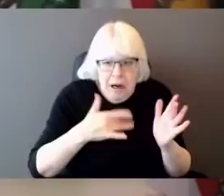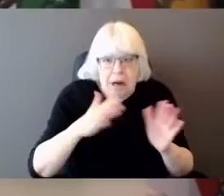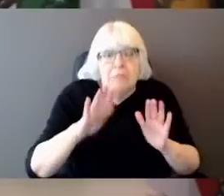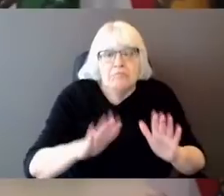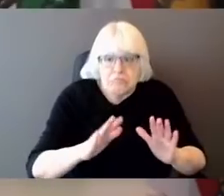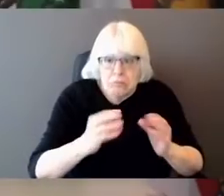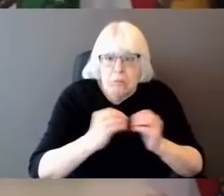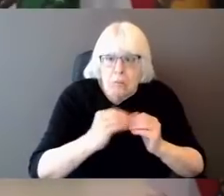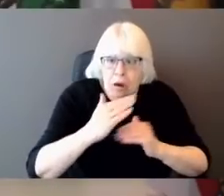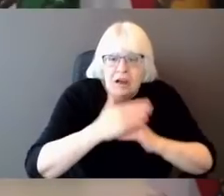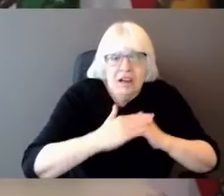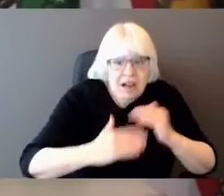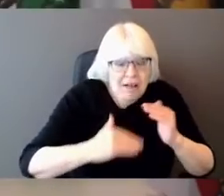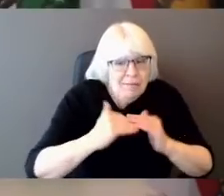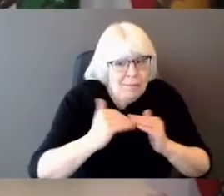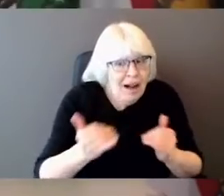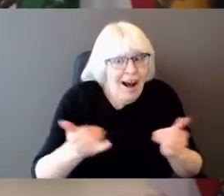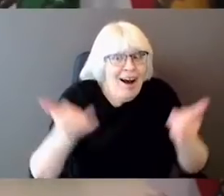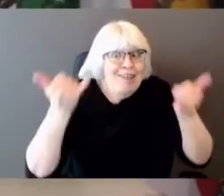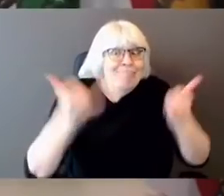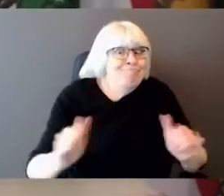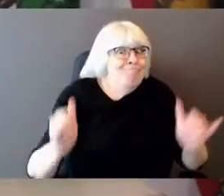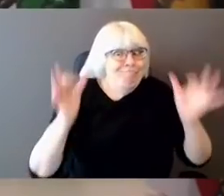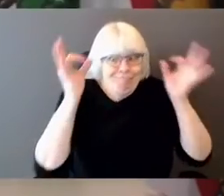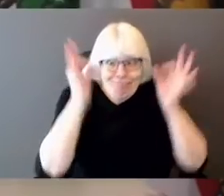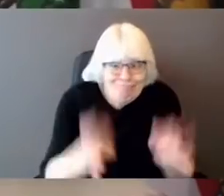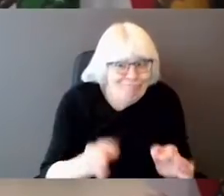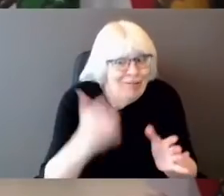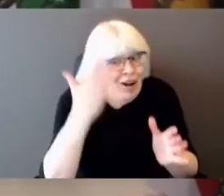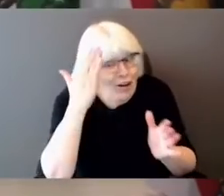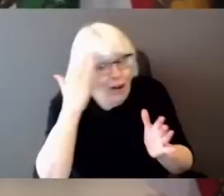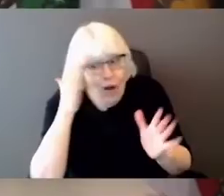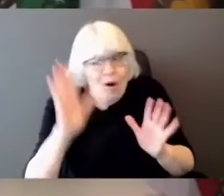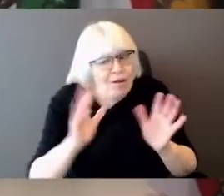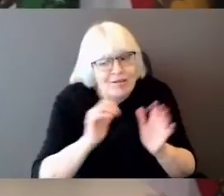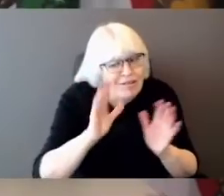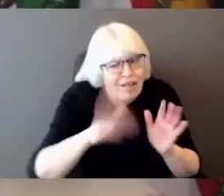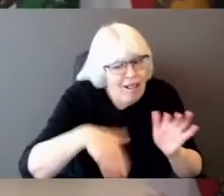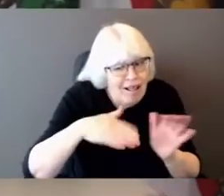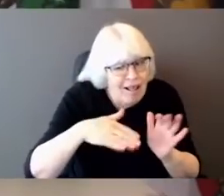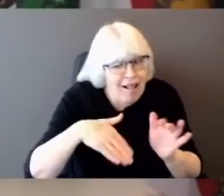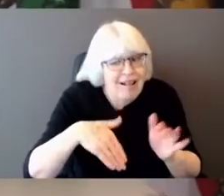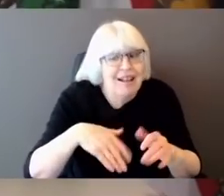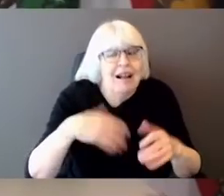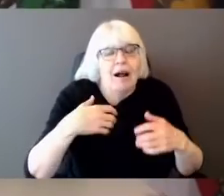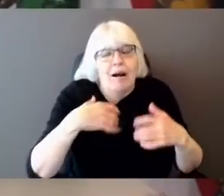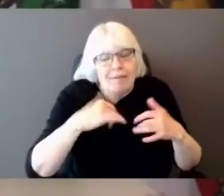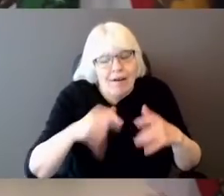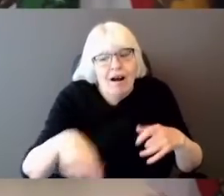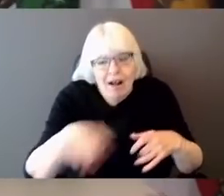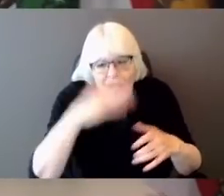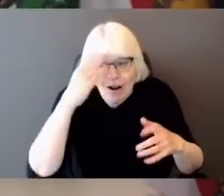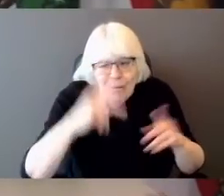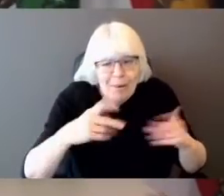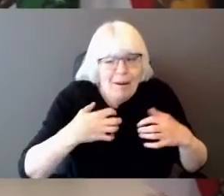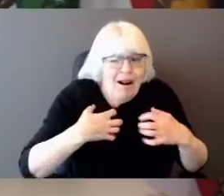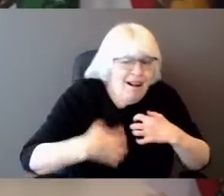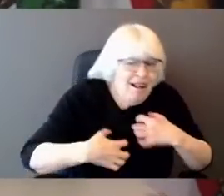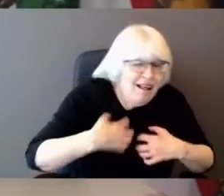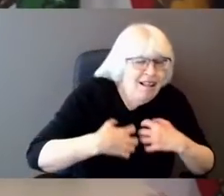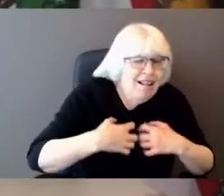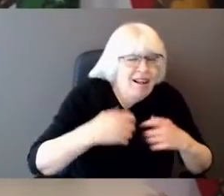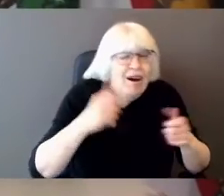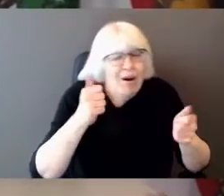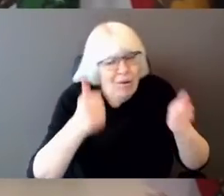be some uncomfortable days, I'm sure, into the future. But I think Dr. Morrison and Dr. Cameron